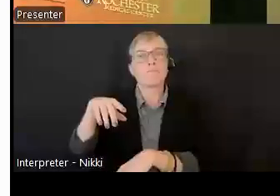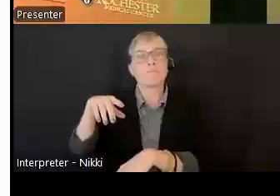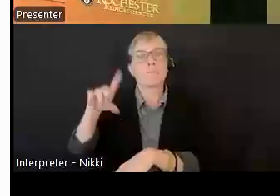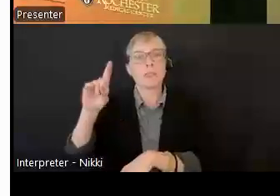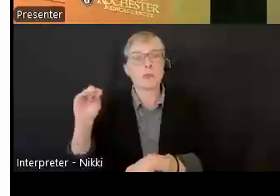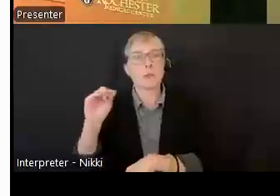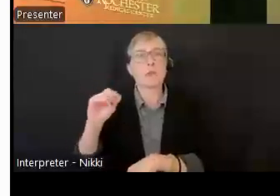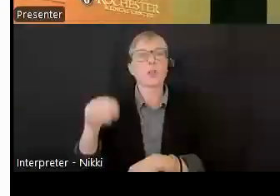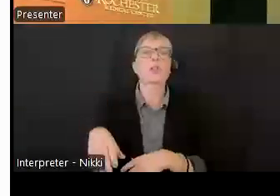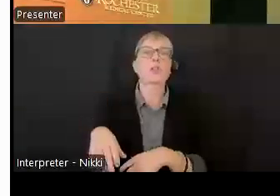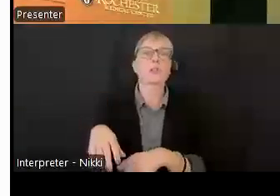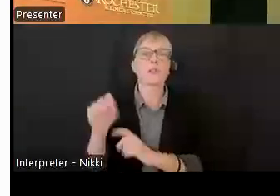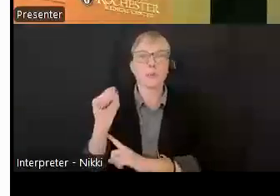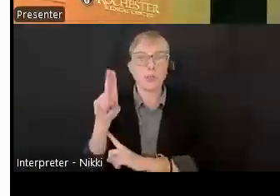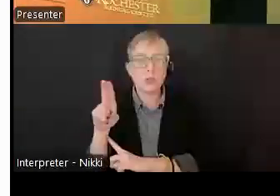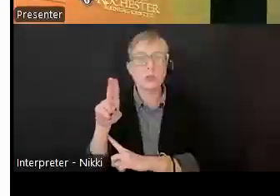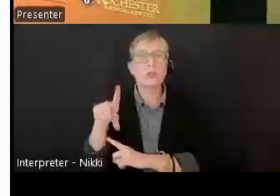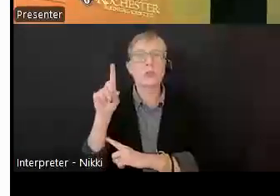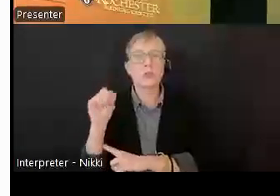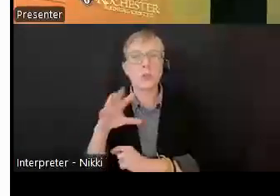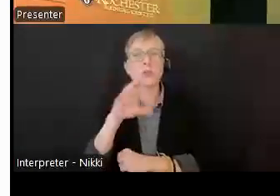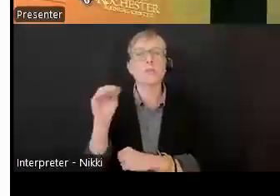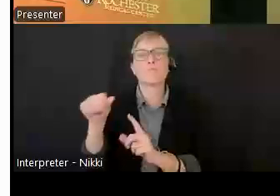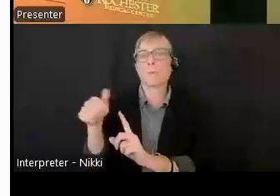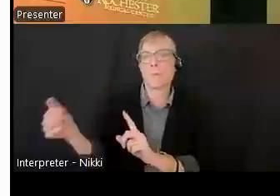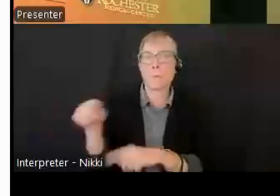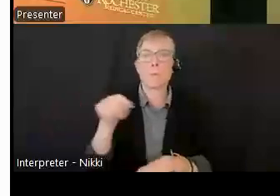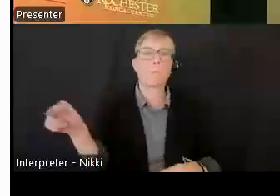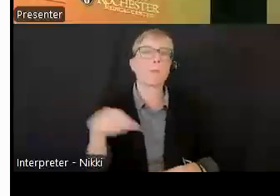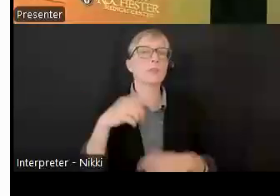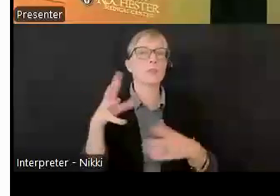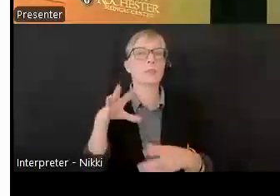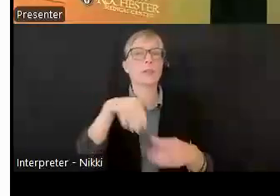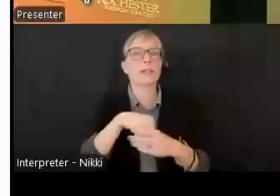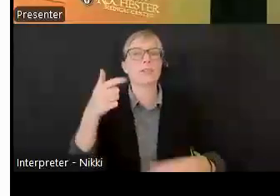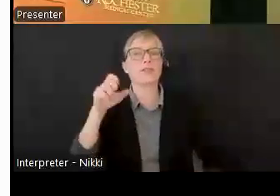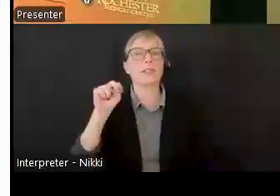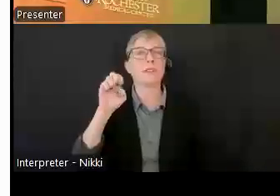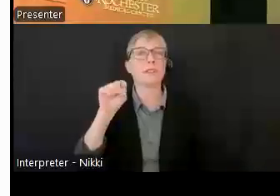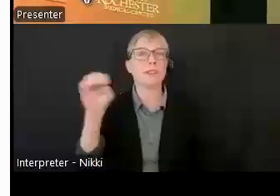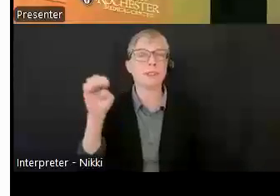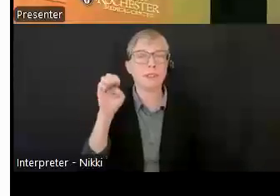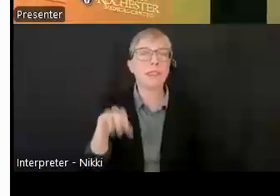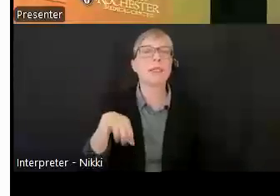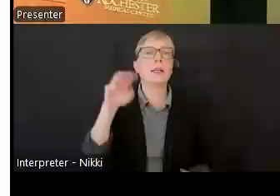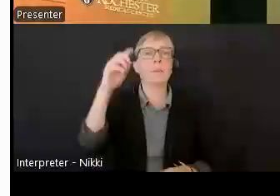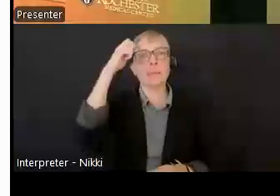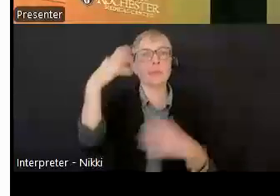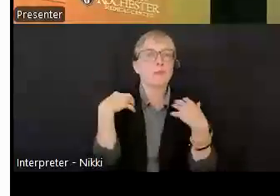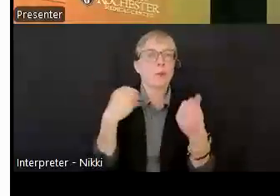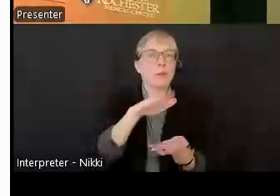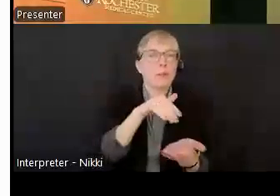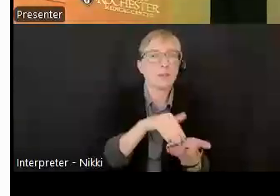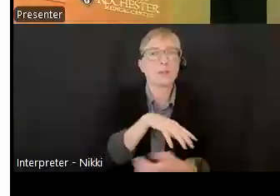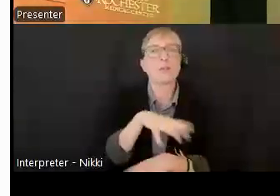family therapy, risk management, and crisis intervention. Dr. Pezzino is a T32 postdoctoral fellow at the Center for the Study